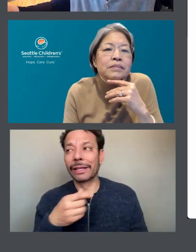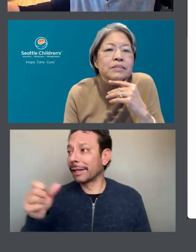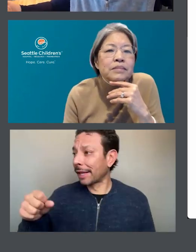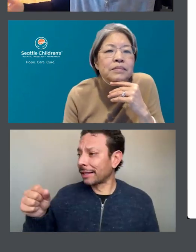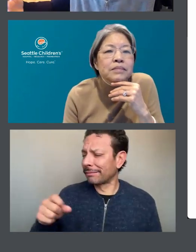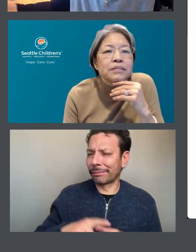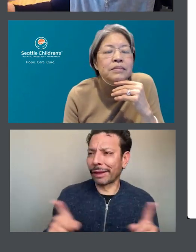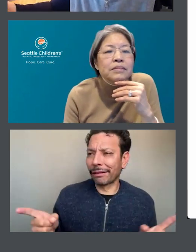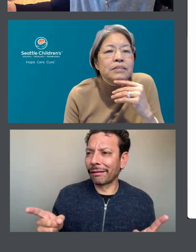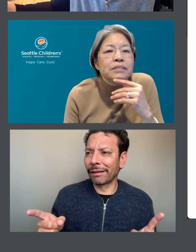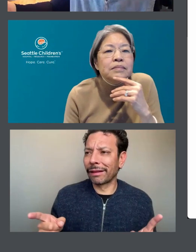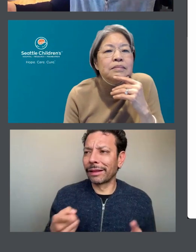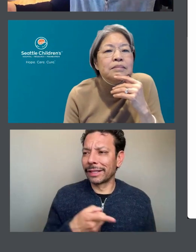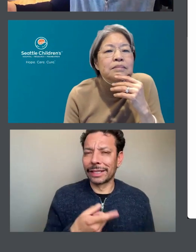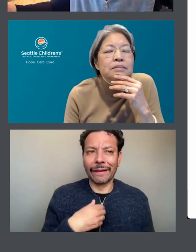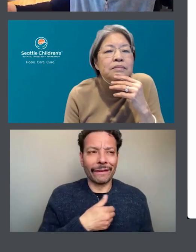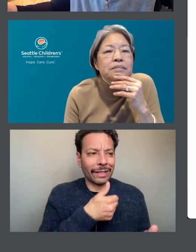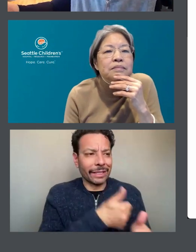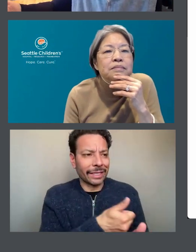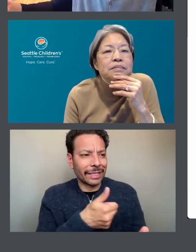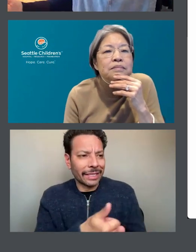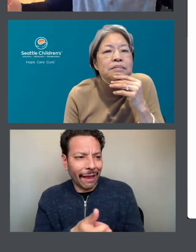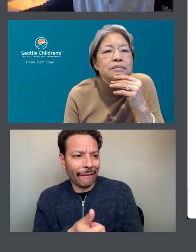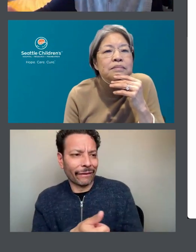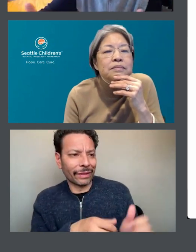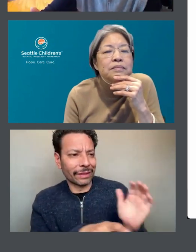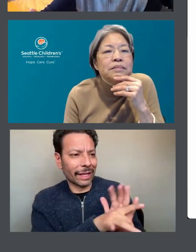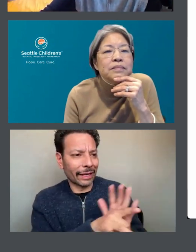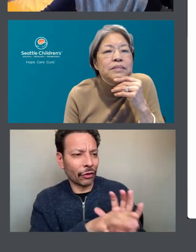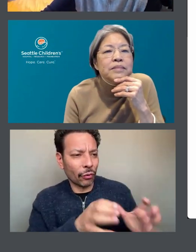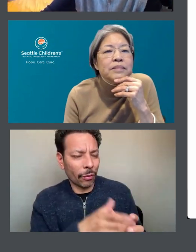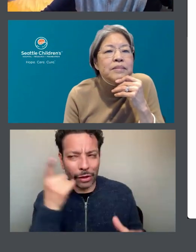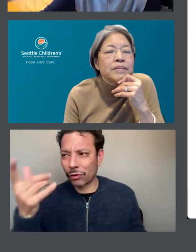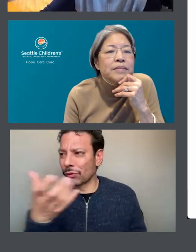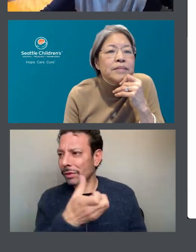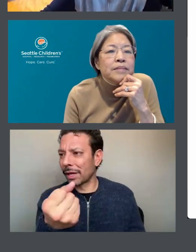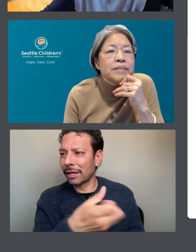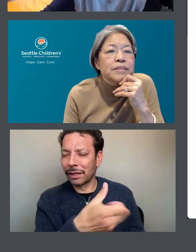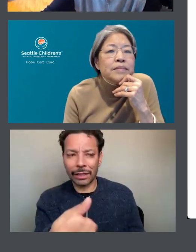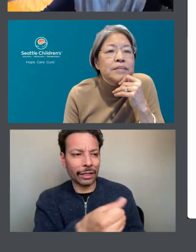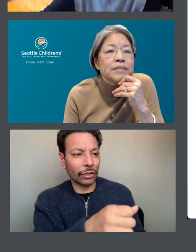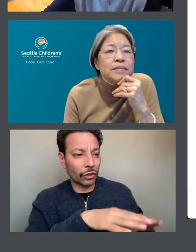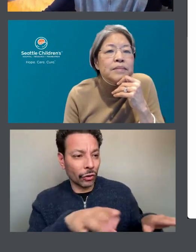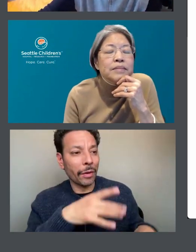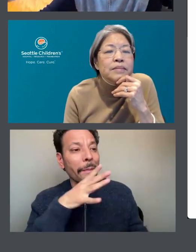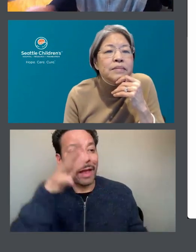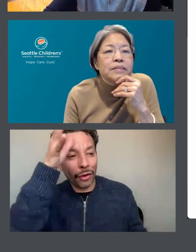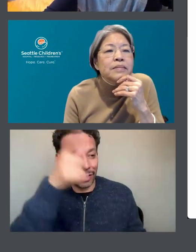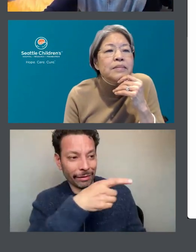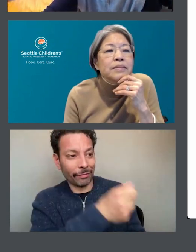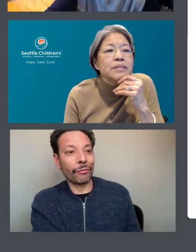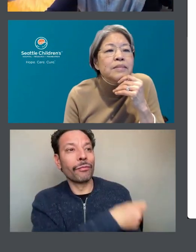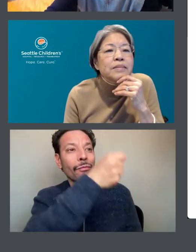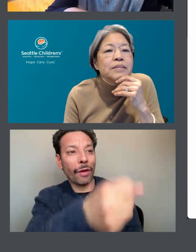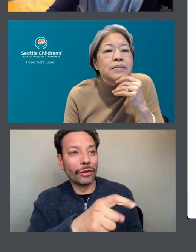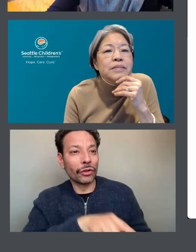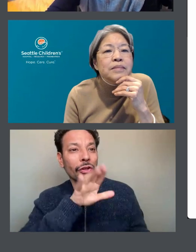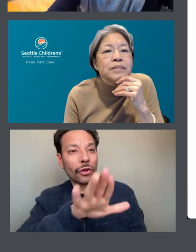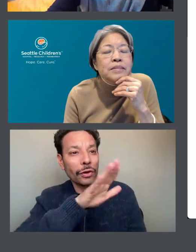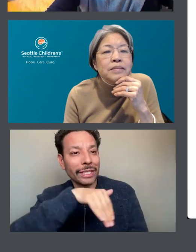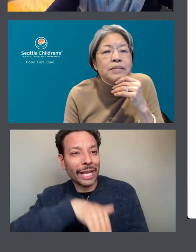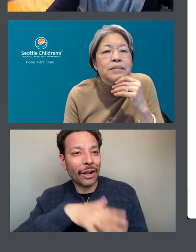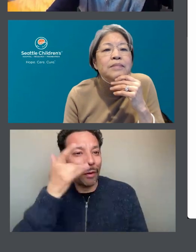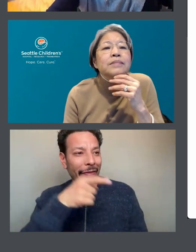but it was a self-selected group because you were taking children whose parents had brought them to your center because they